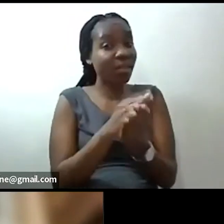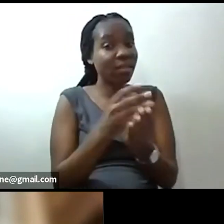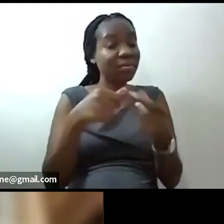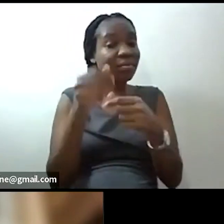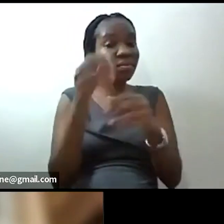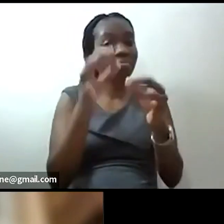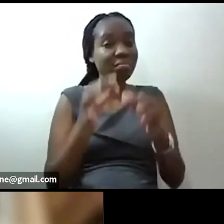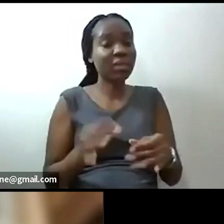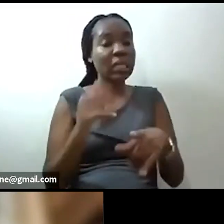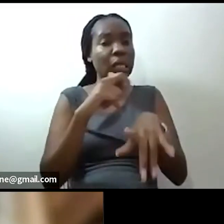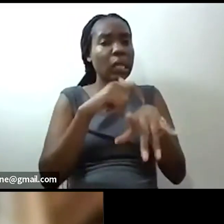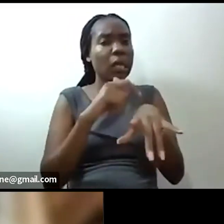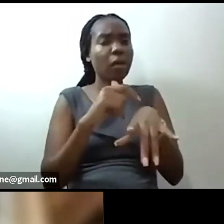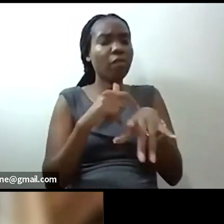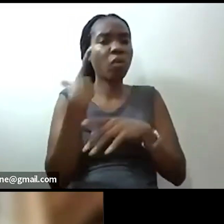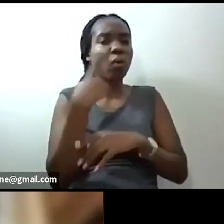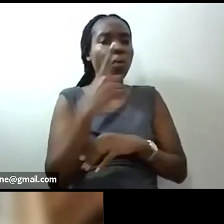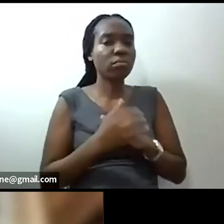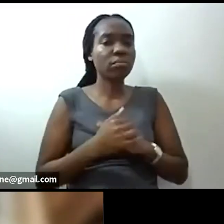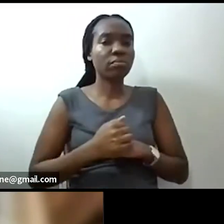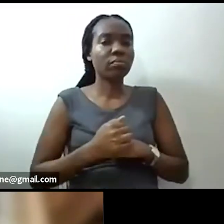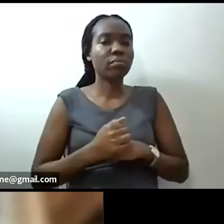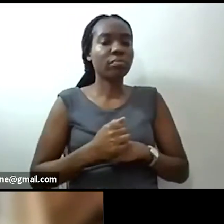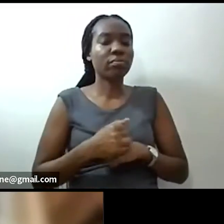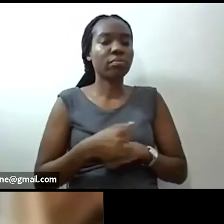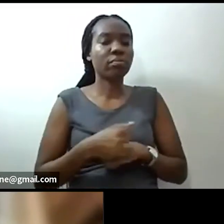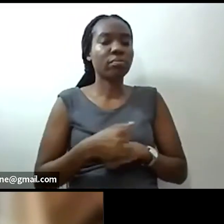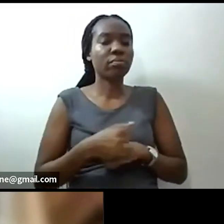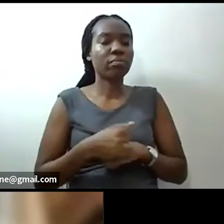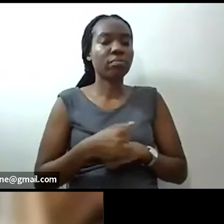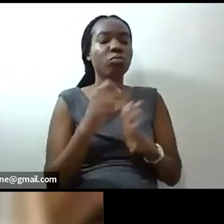time there was that problem.